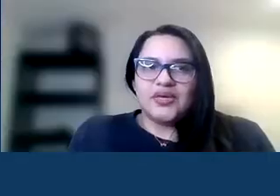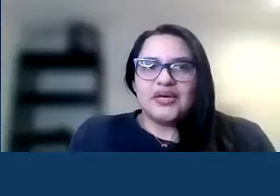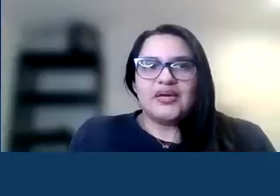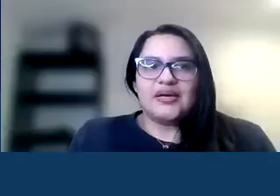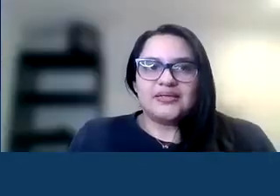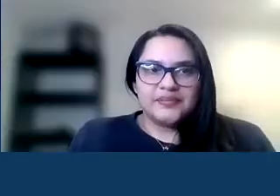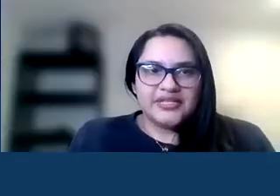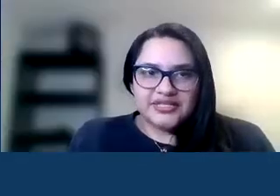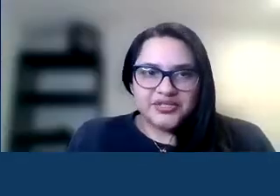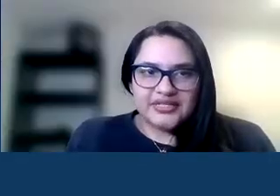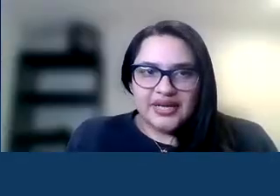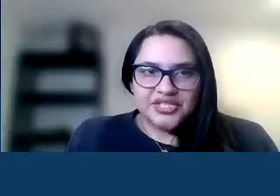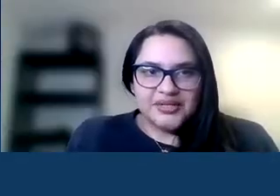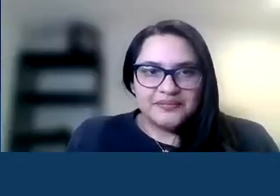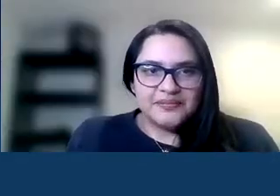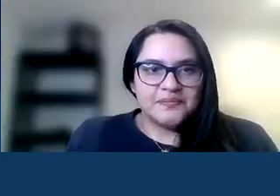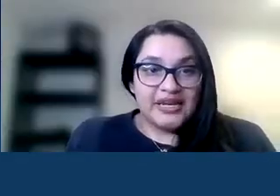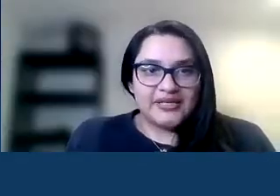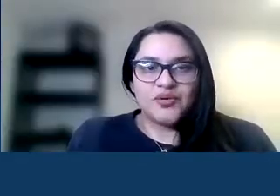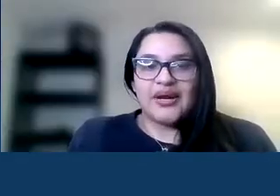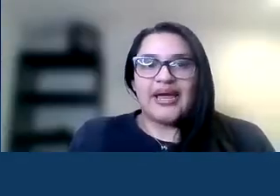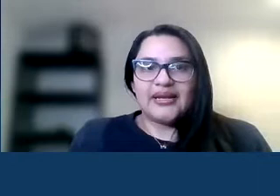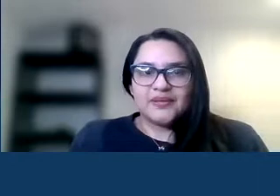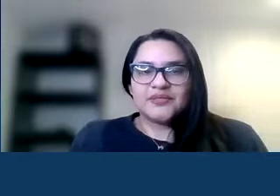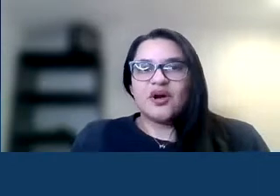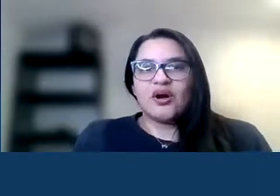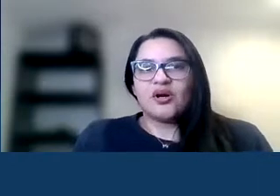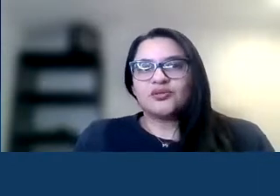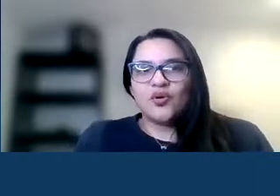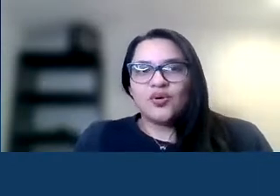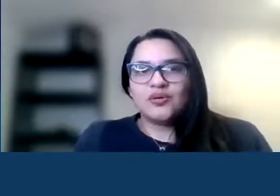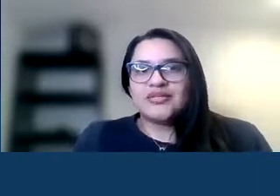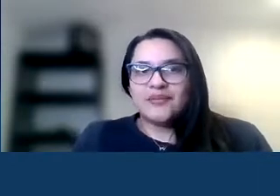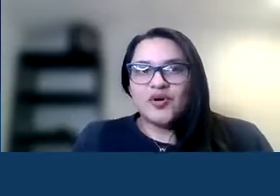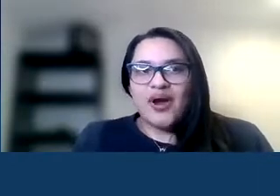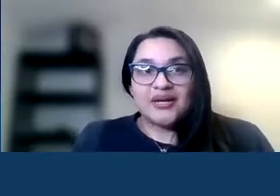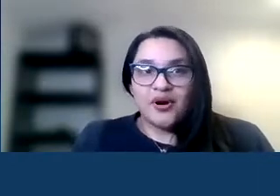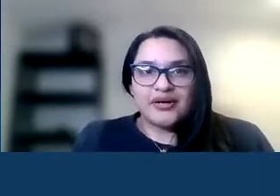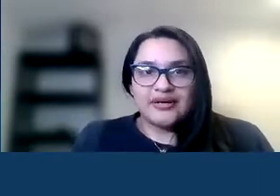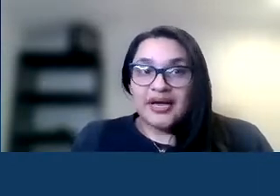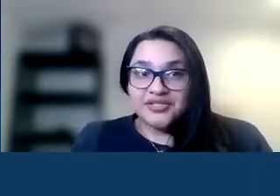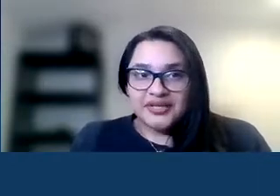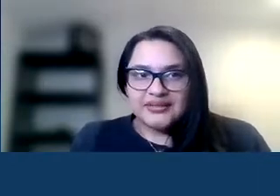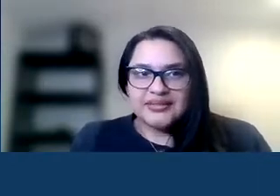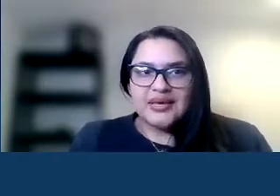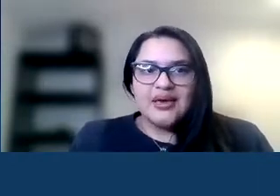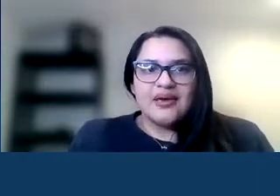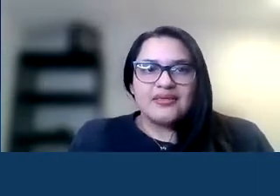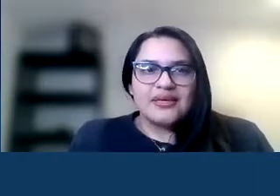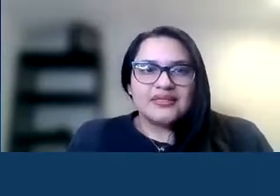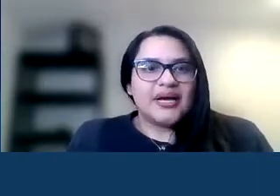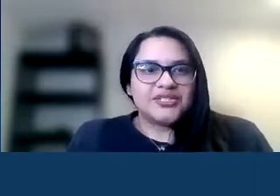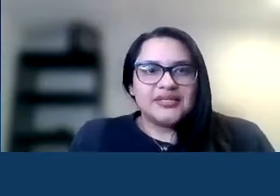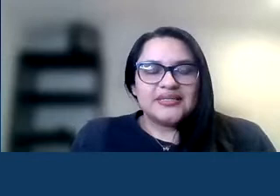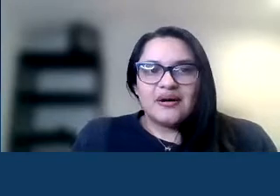So the Assembly District Elections Meetings, or ADEMs, are local Democratic Party elections.